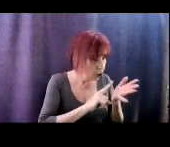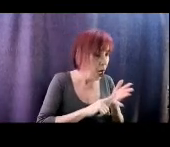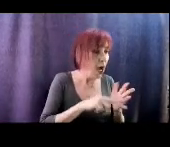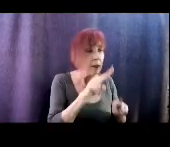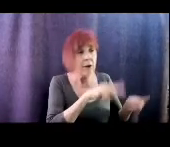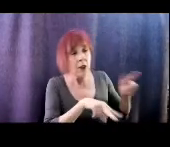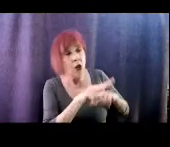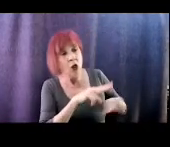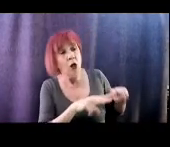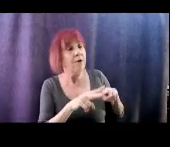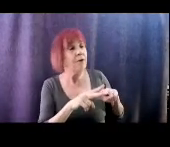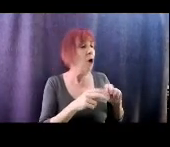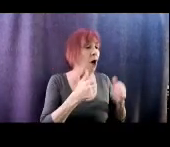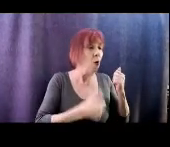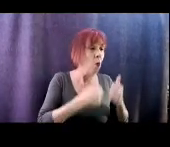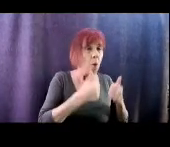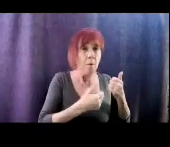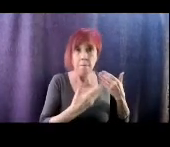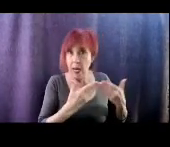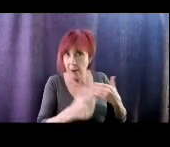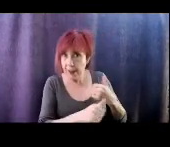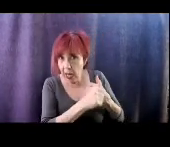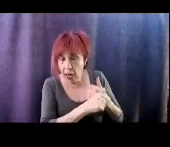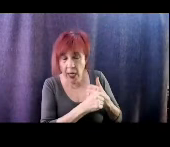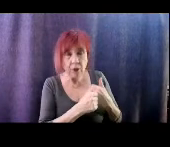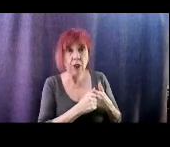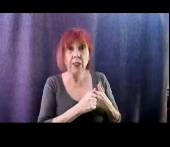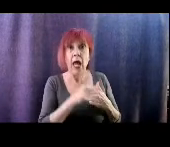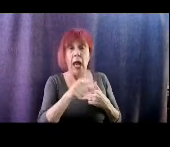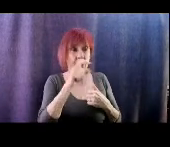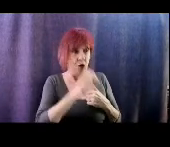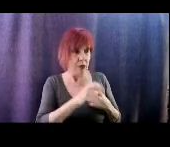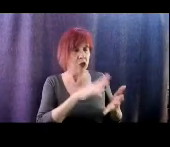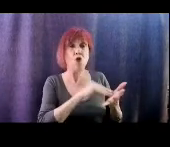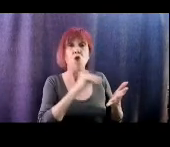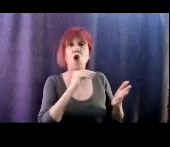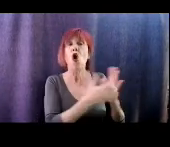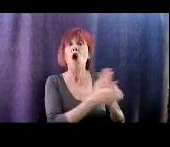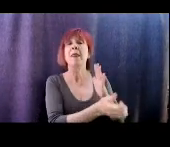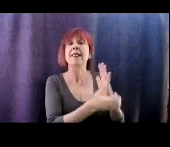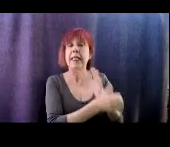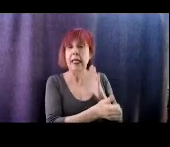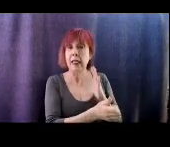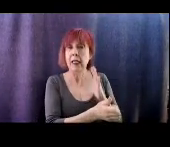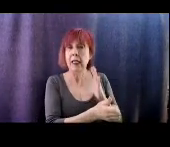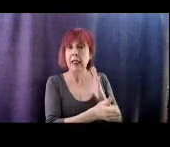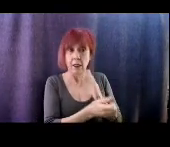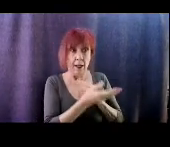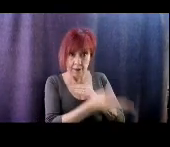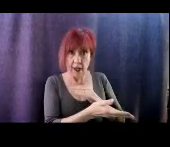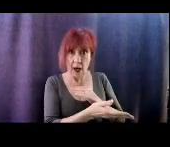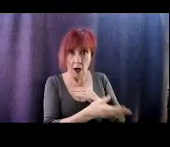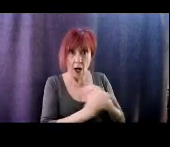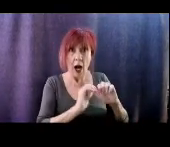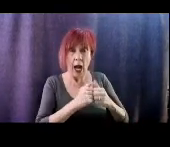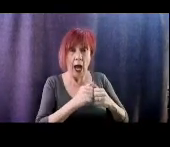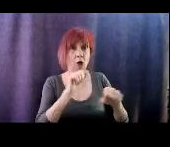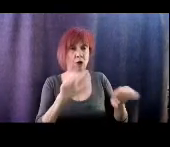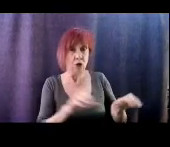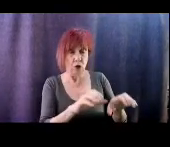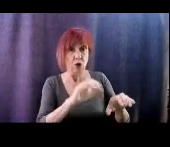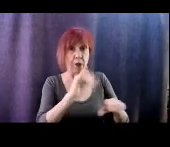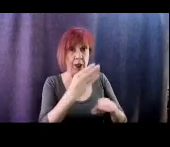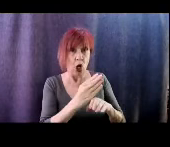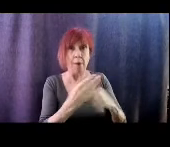are potentially dangerous for your students, and you want to learn the skills necessary to do that job in a safe